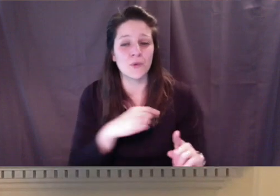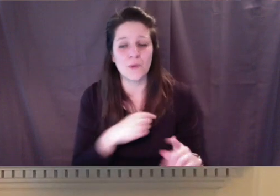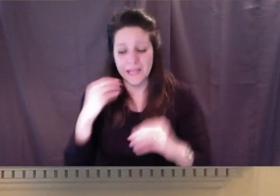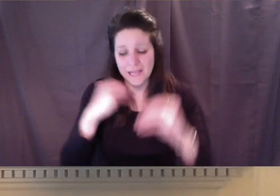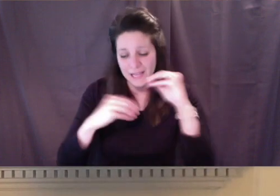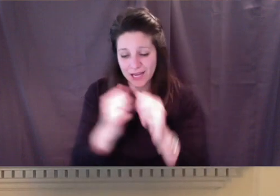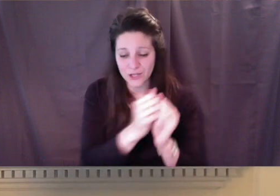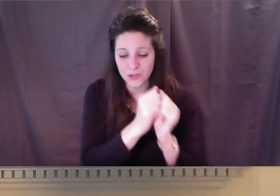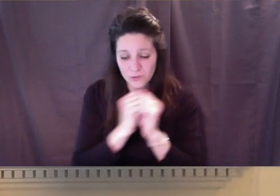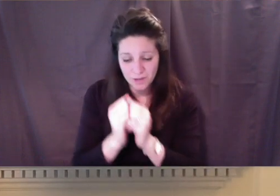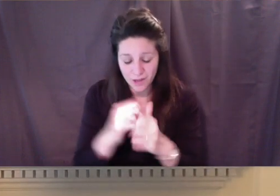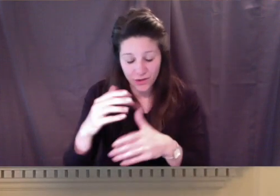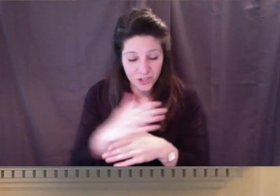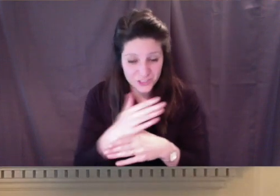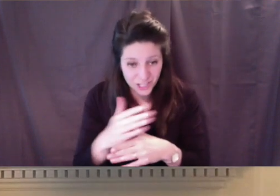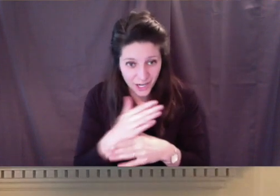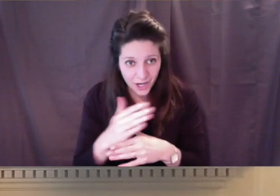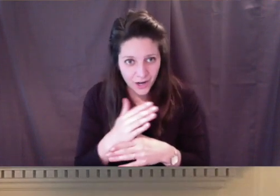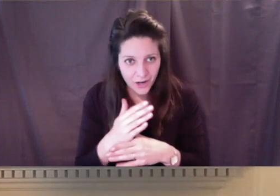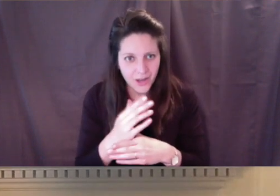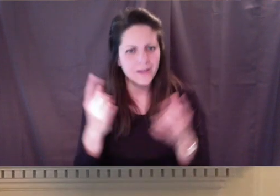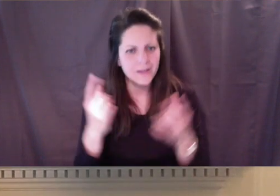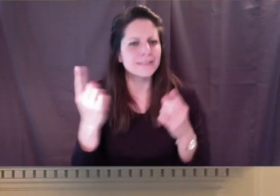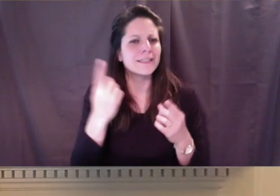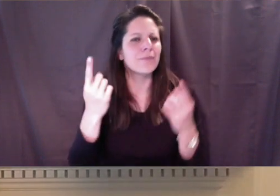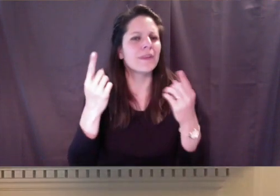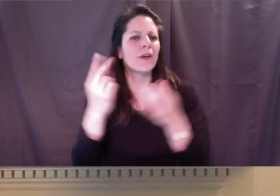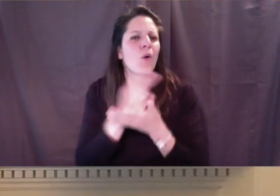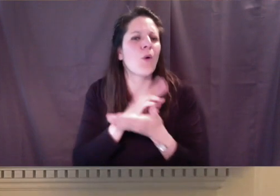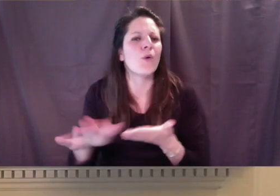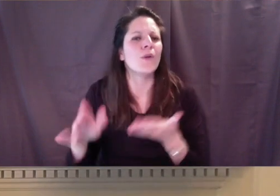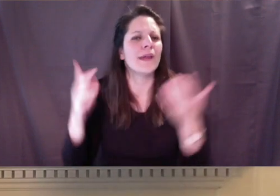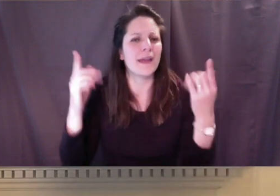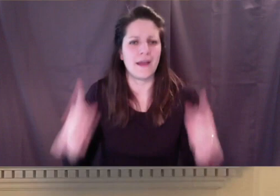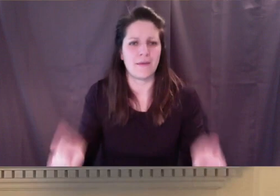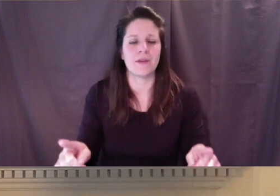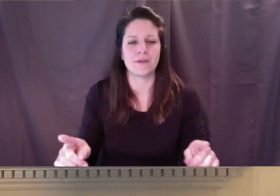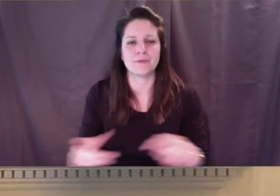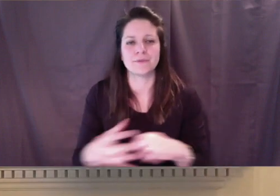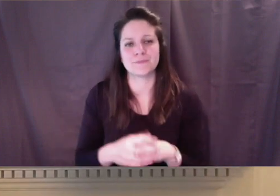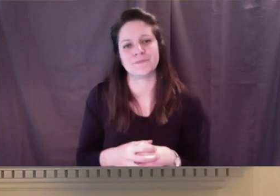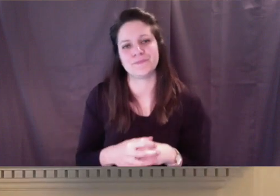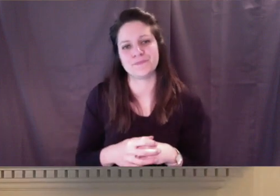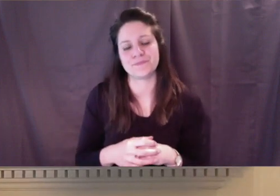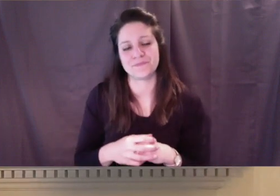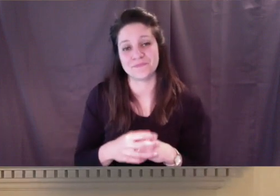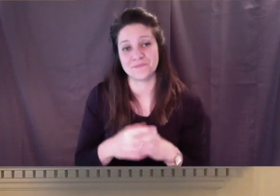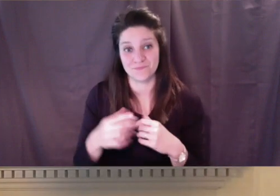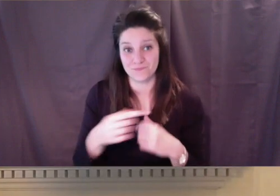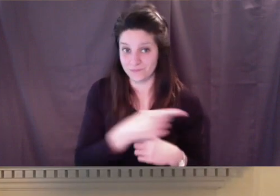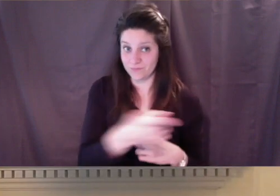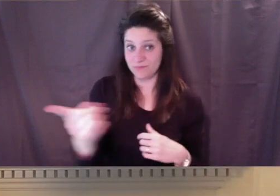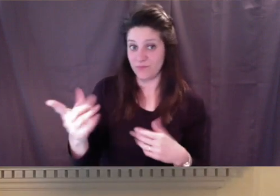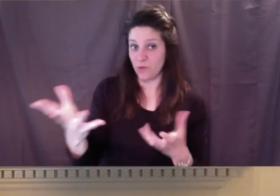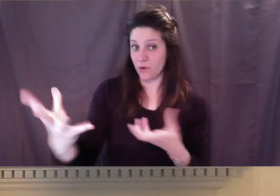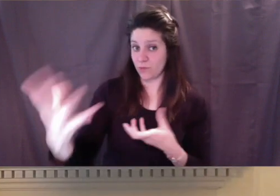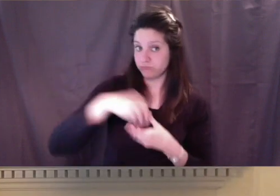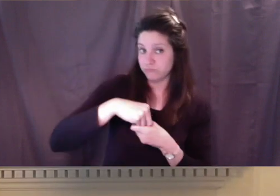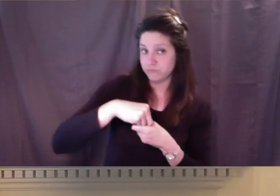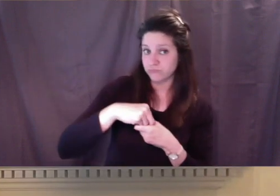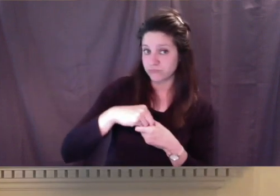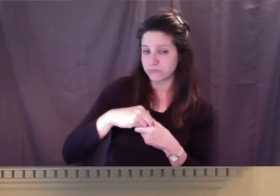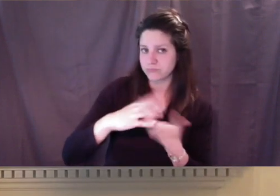Jesus taught us that something holy happens when we share this meal and we remember him.